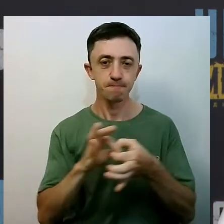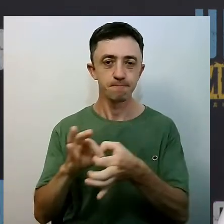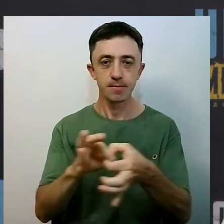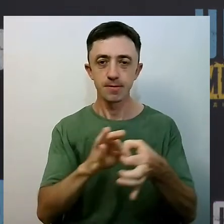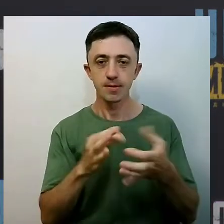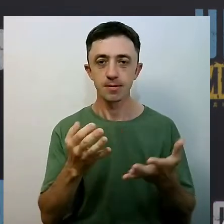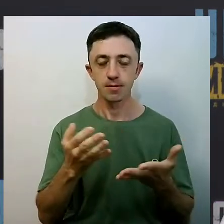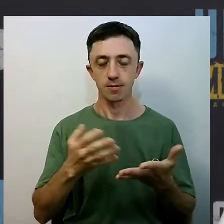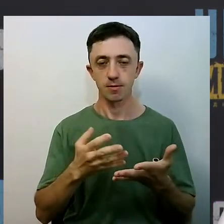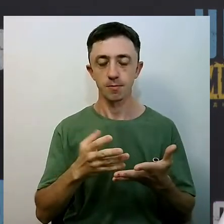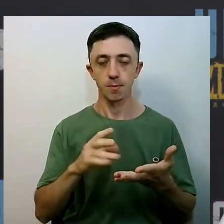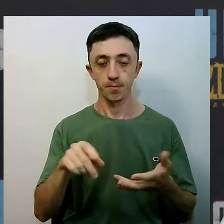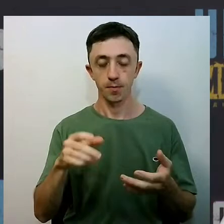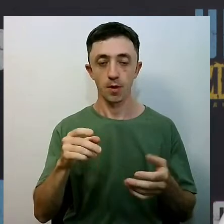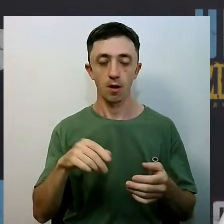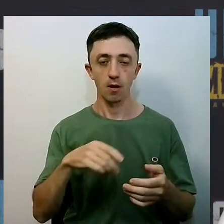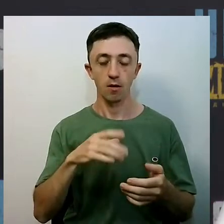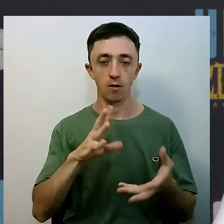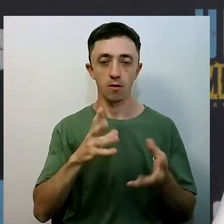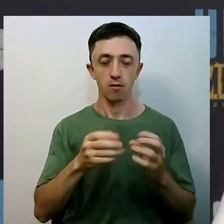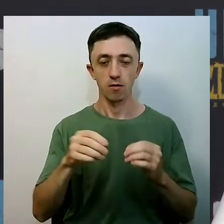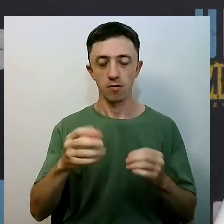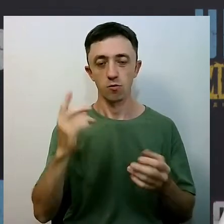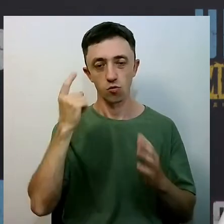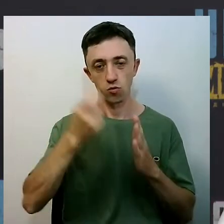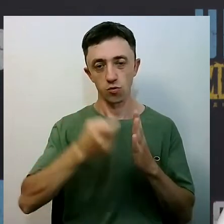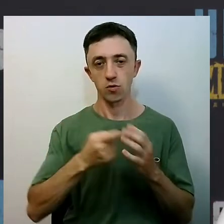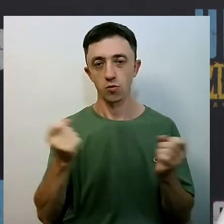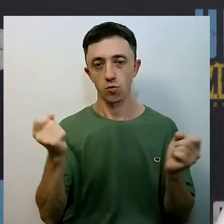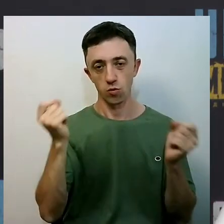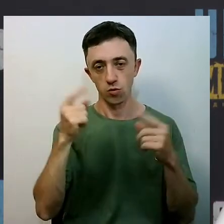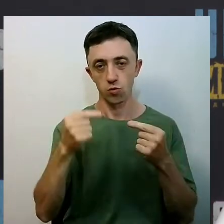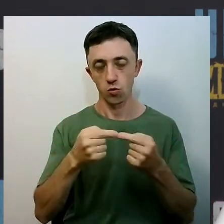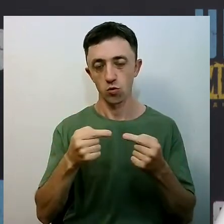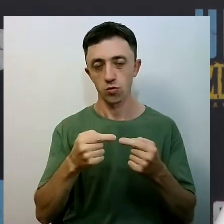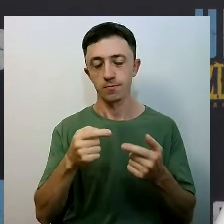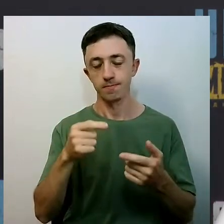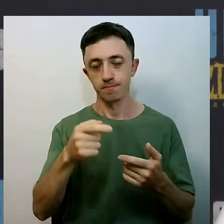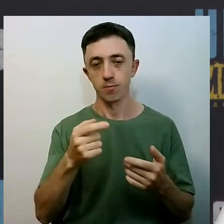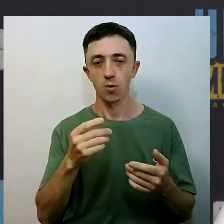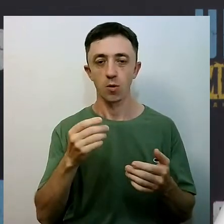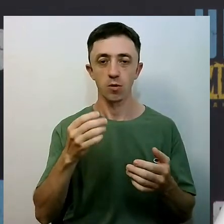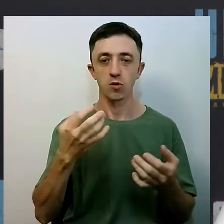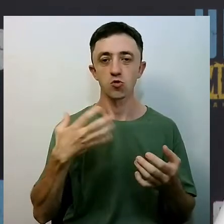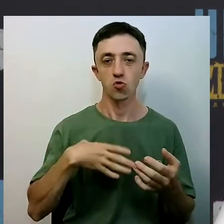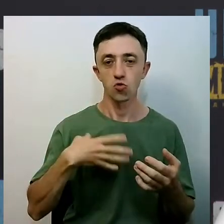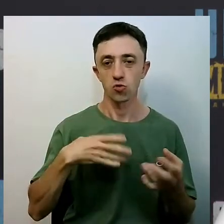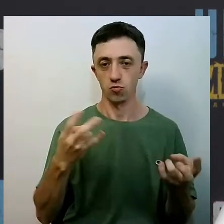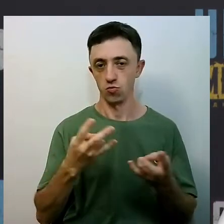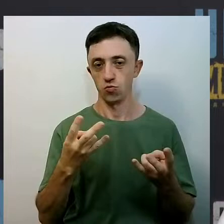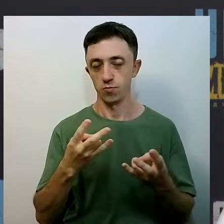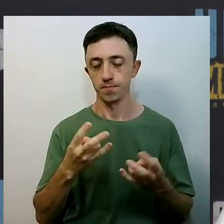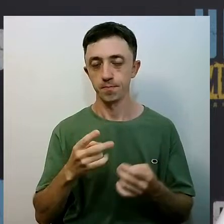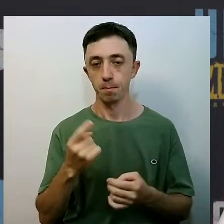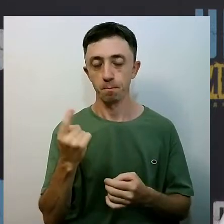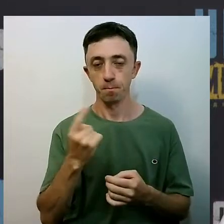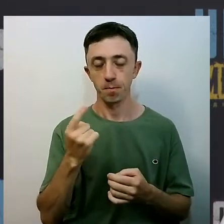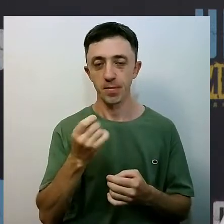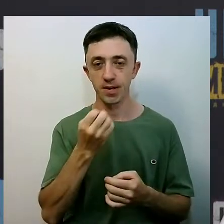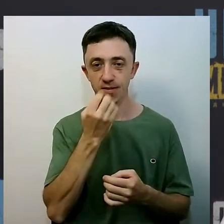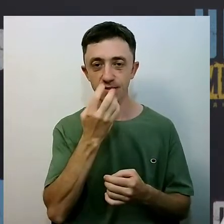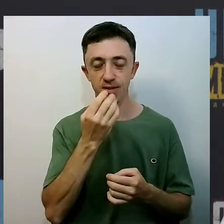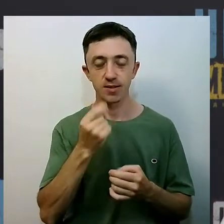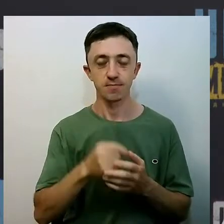like to tell a bit about the structure of our country to explain why we need the